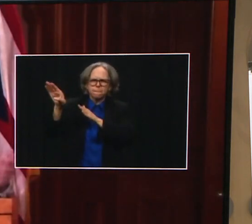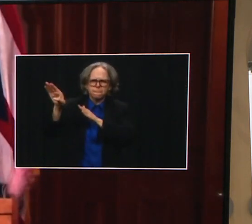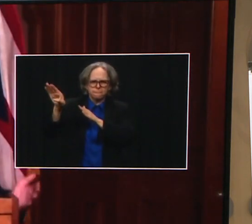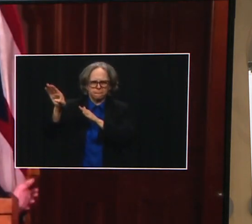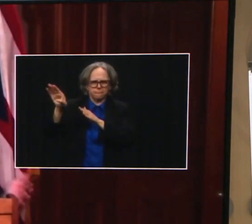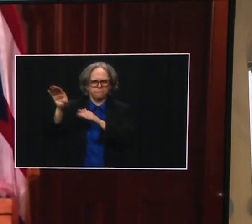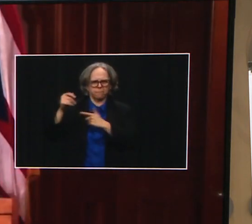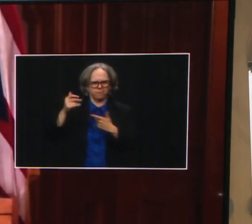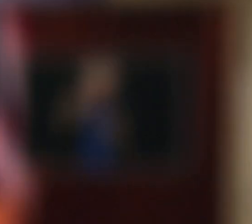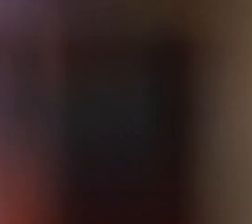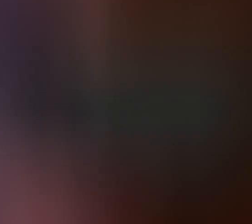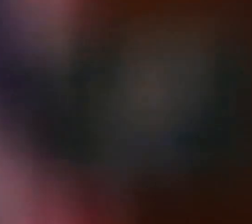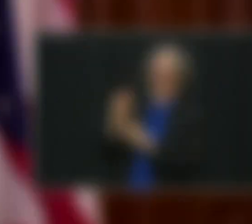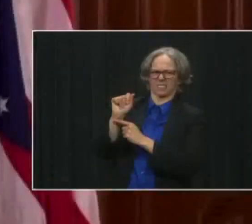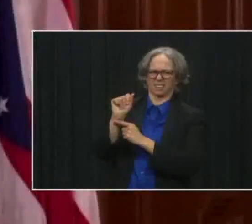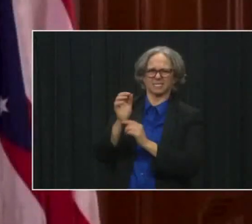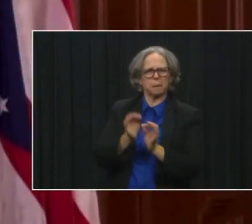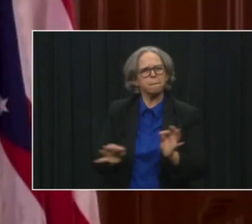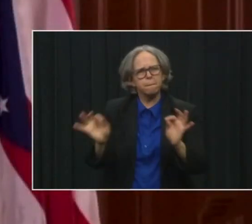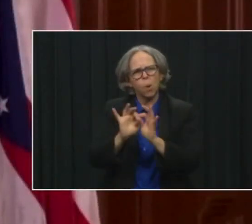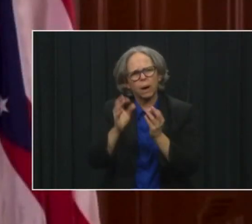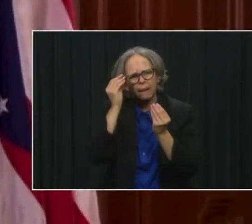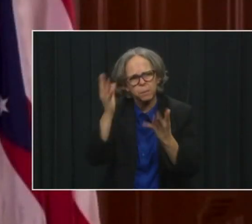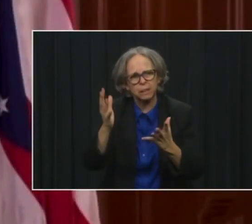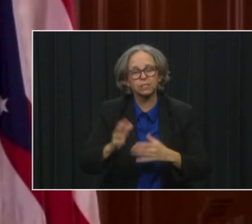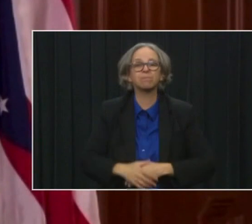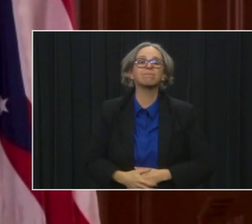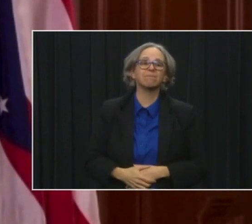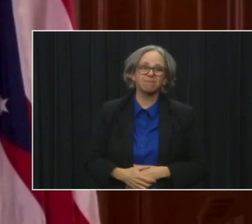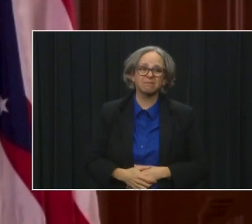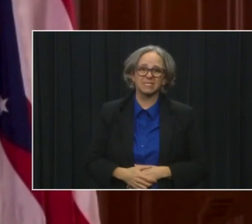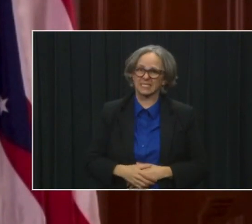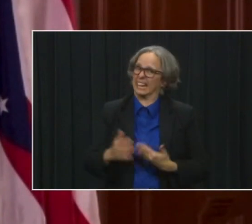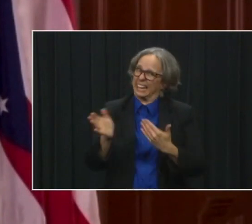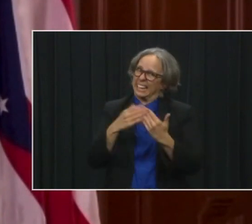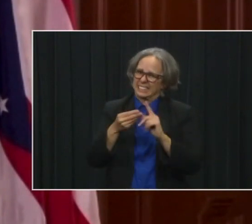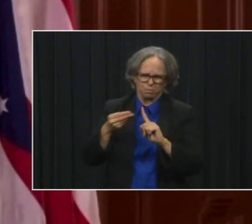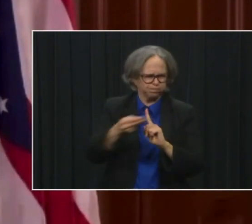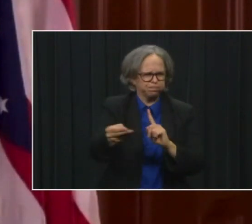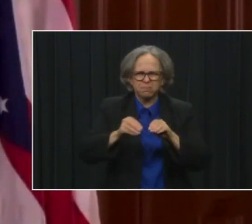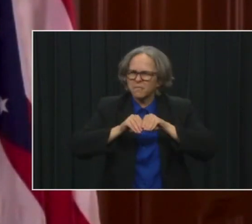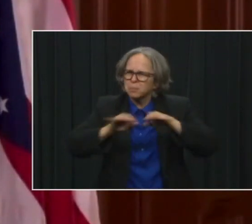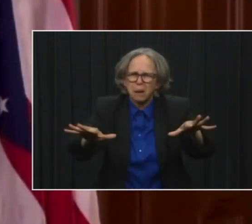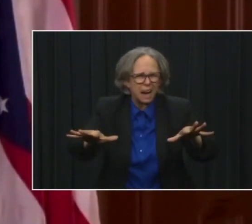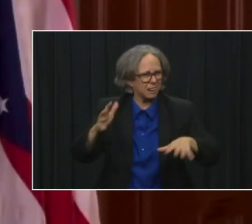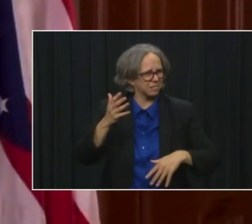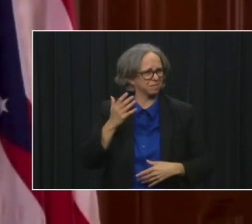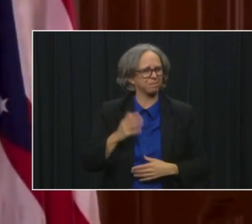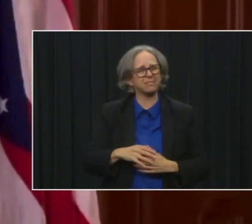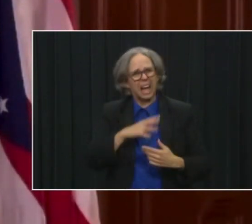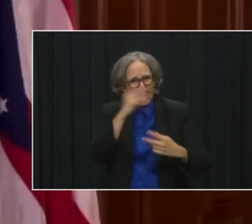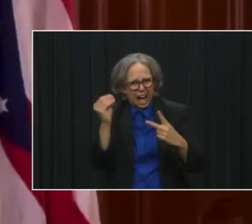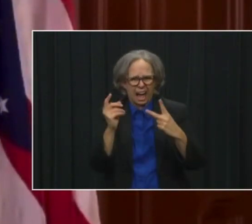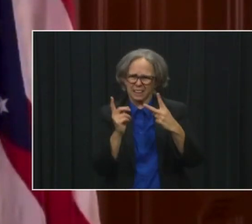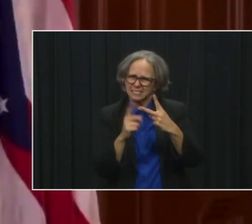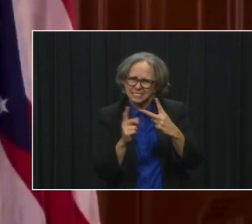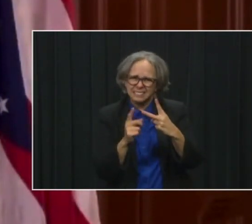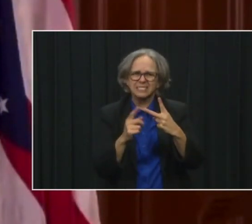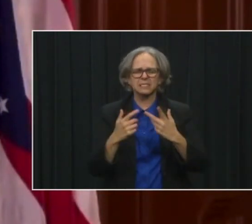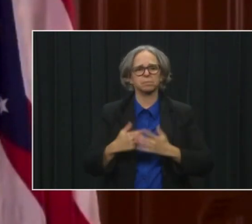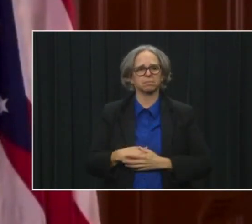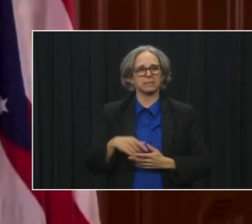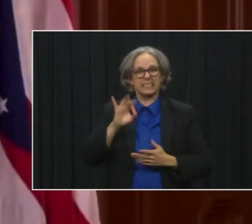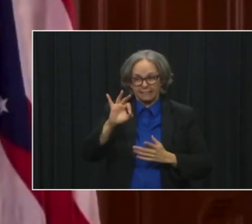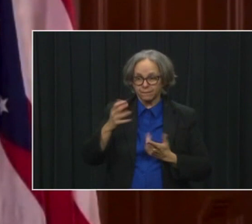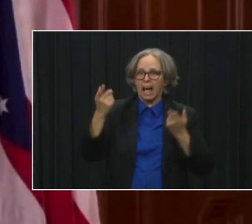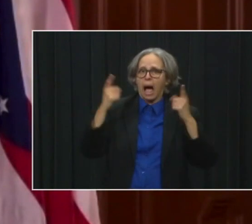of the Delta variant. It's a lot more contagious. And two is, in many cases, individuals who get it carry a